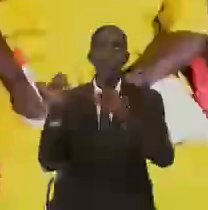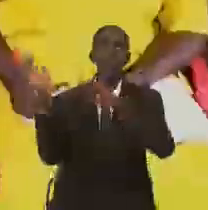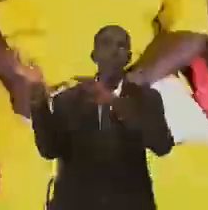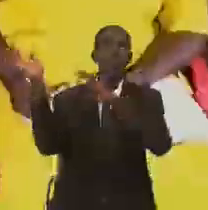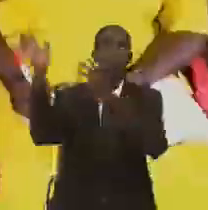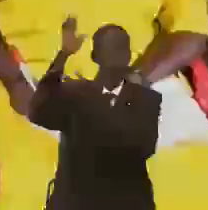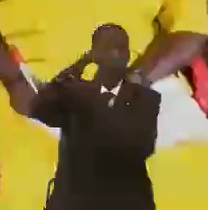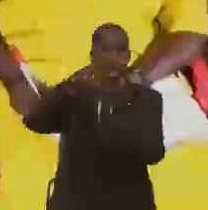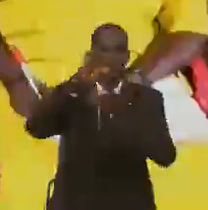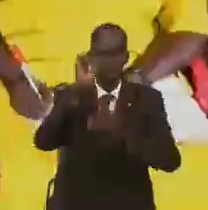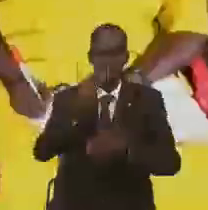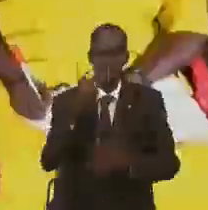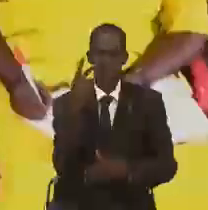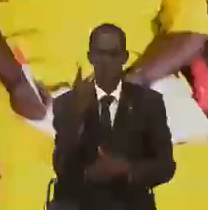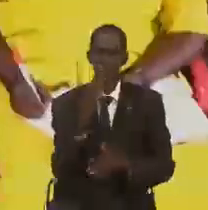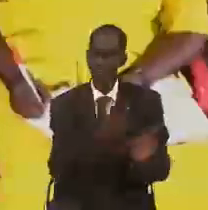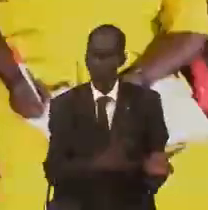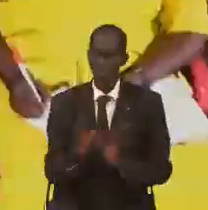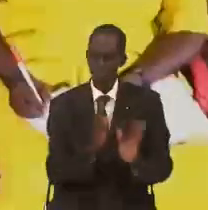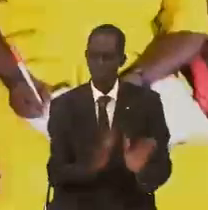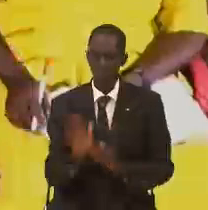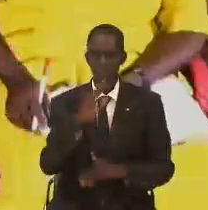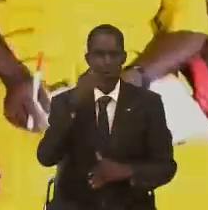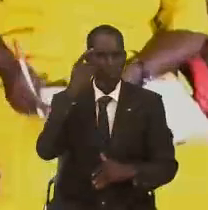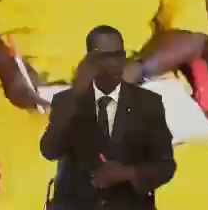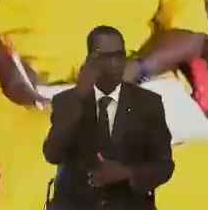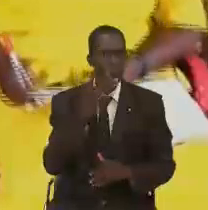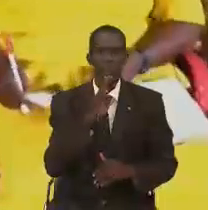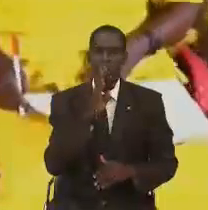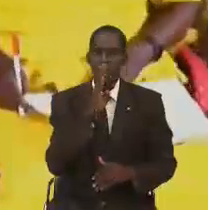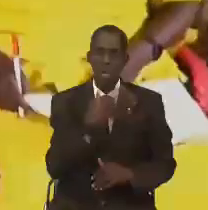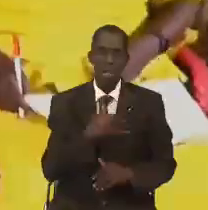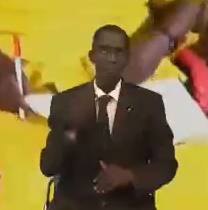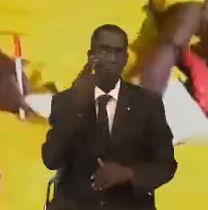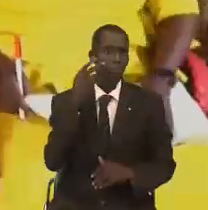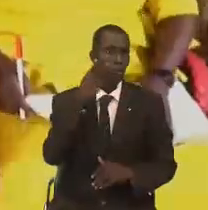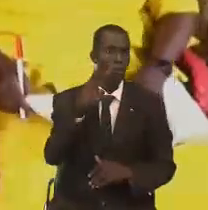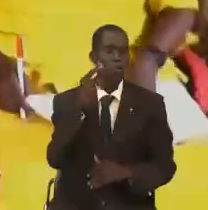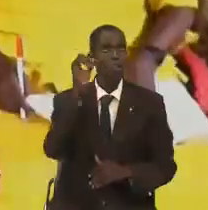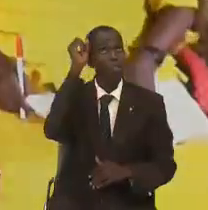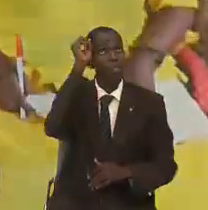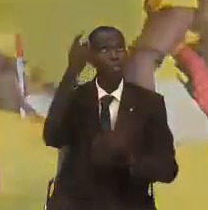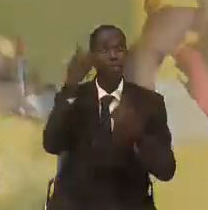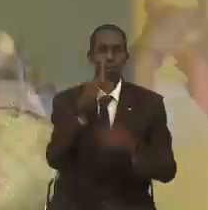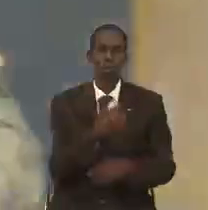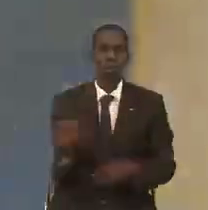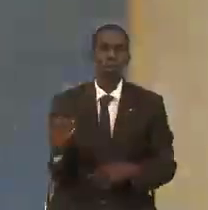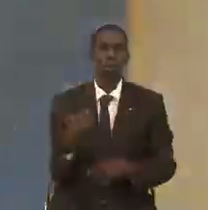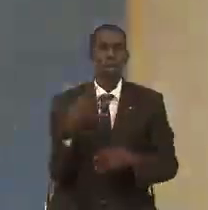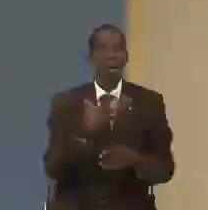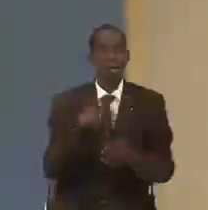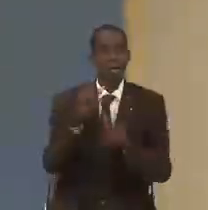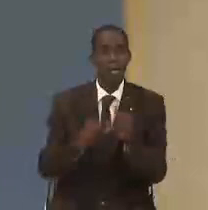see. Get ready. Prepare your mind. And behold, he coming. He comes, and every eye shall